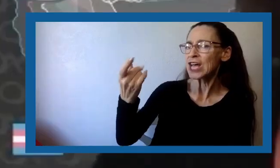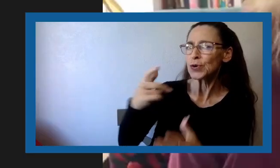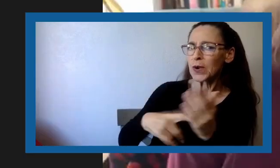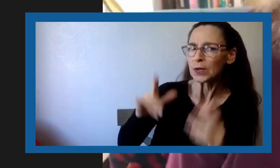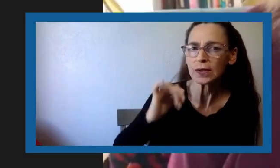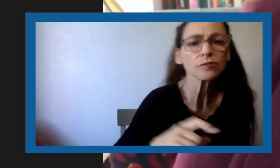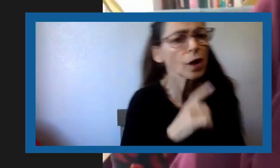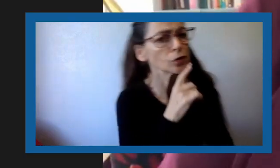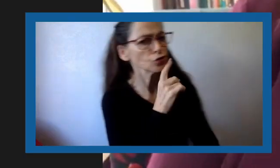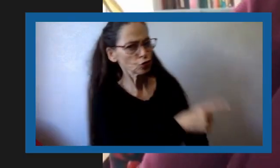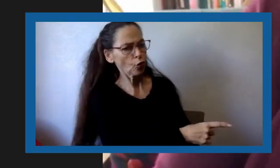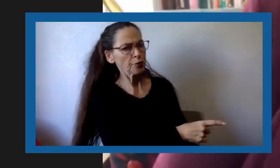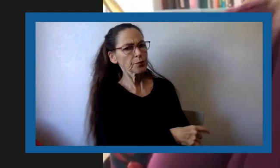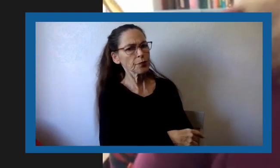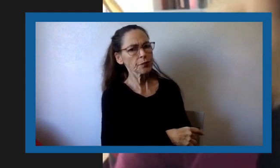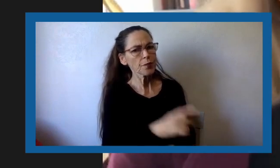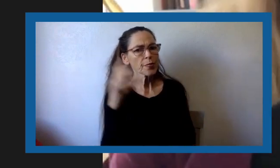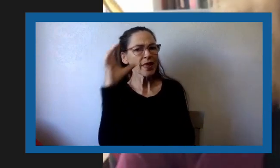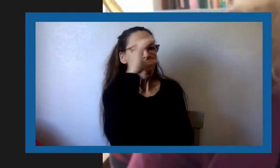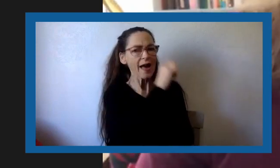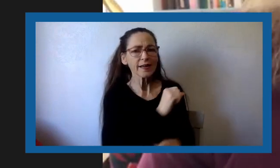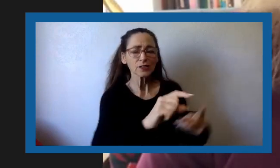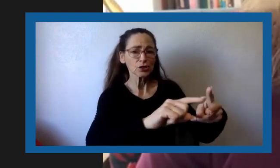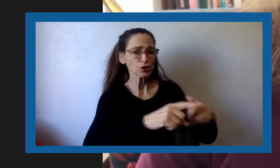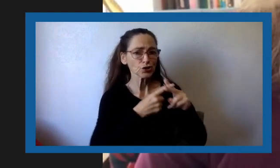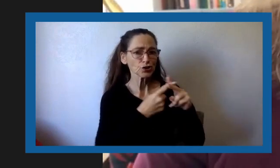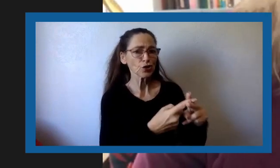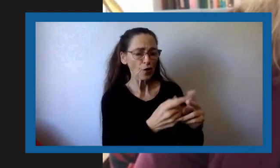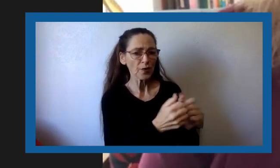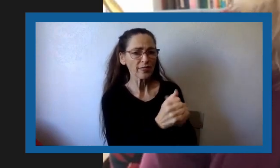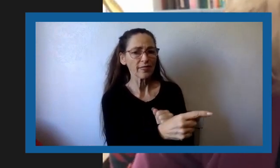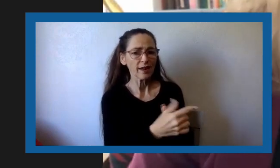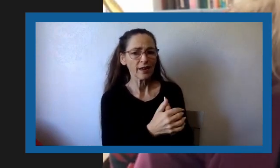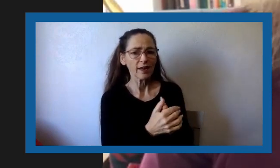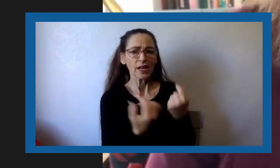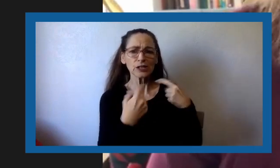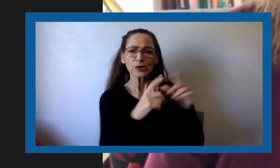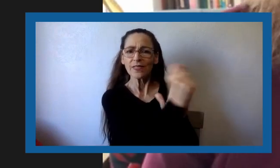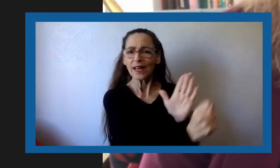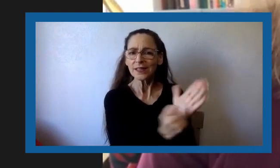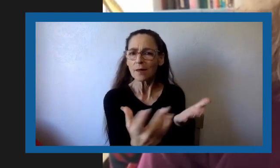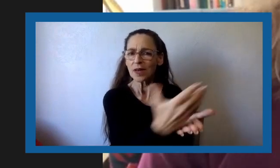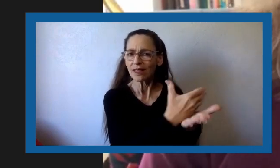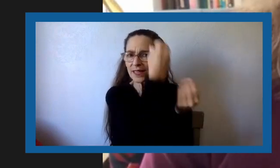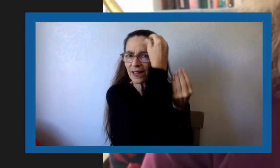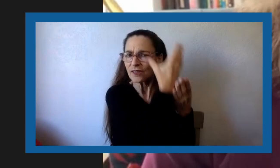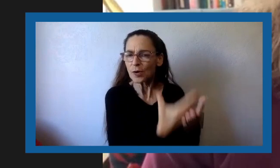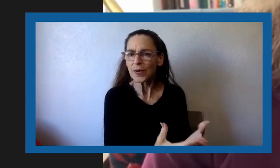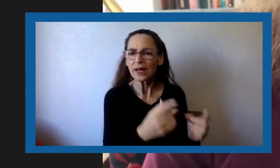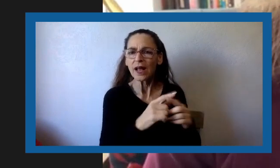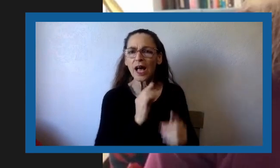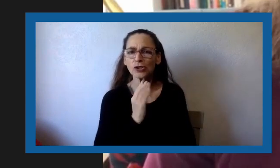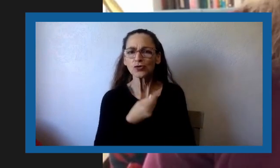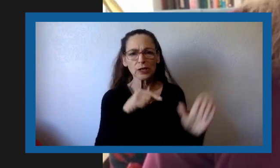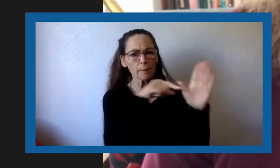Oh, sure. I guess just to start on that, at that time, collecting data on anti-transgender